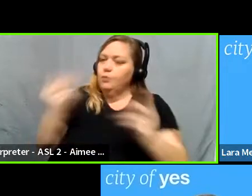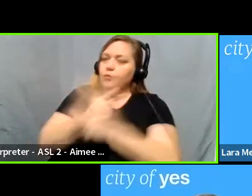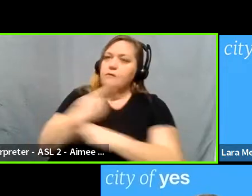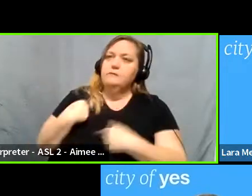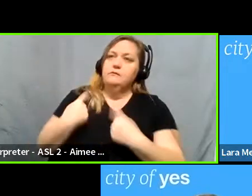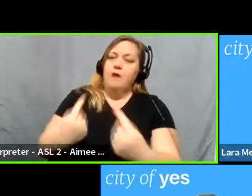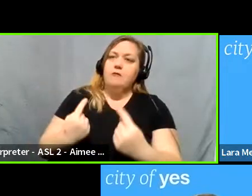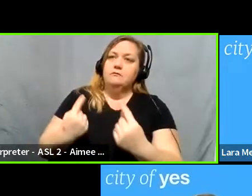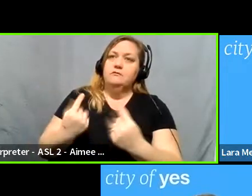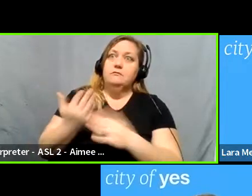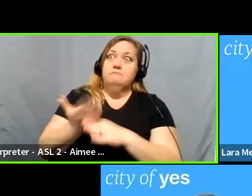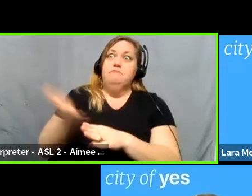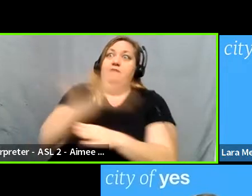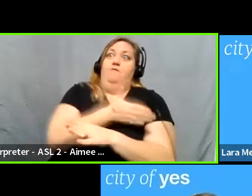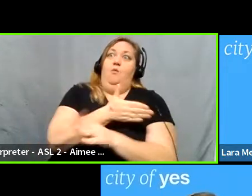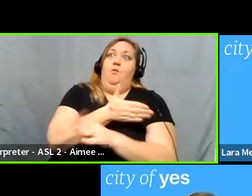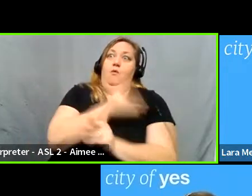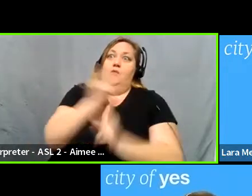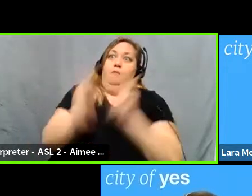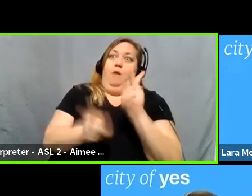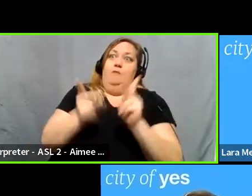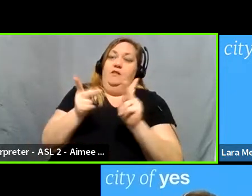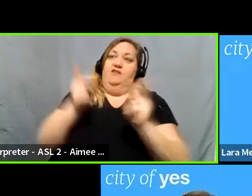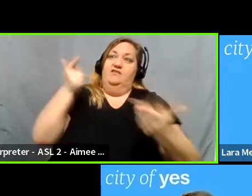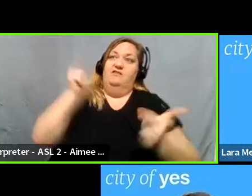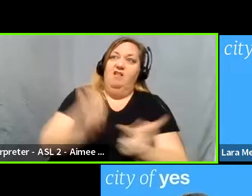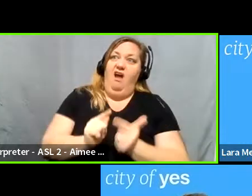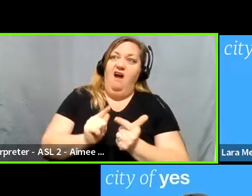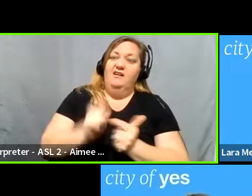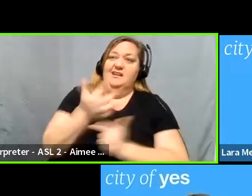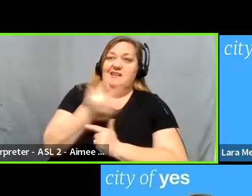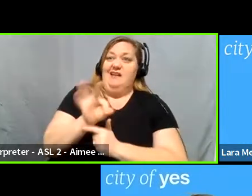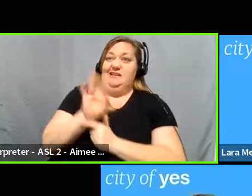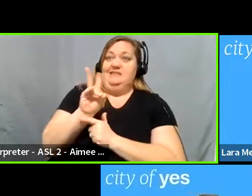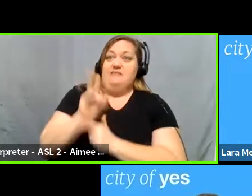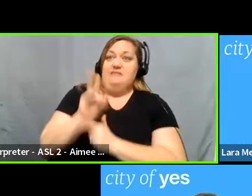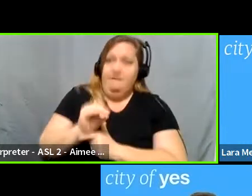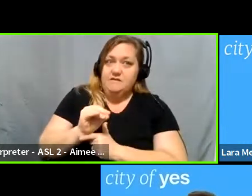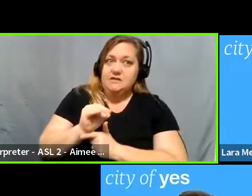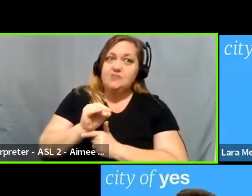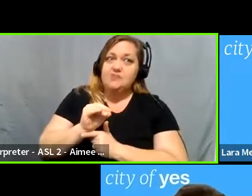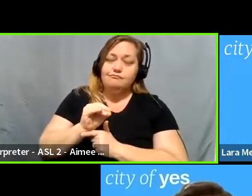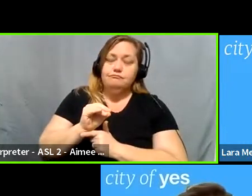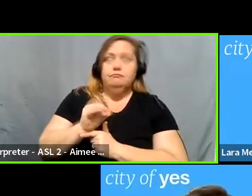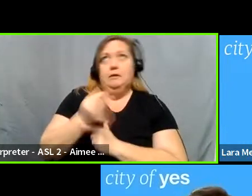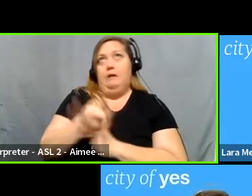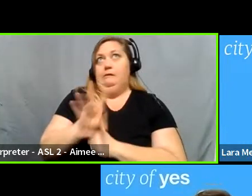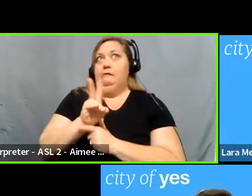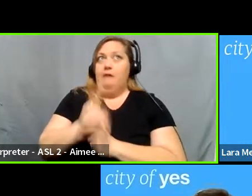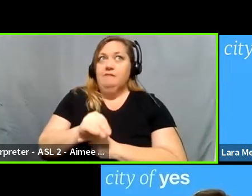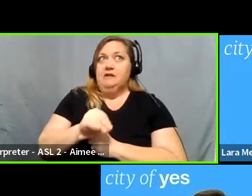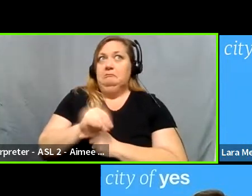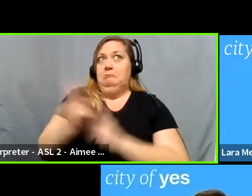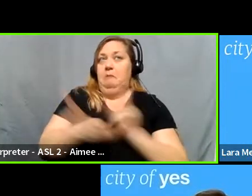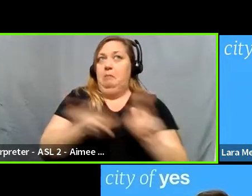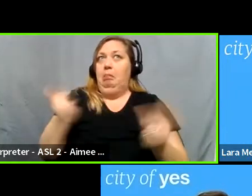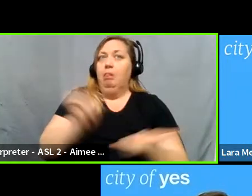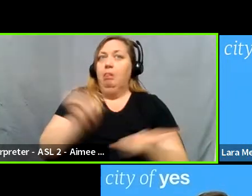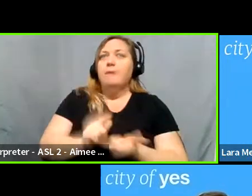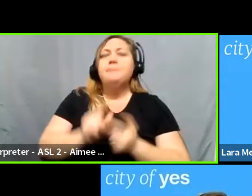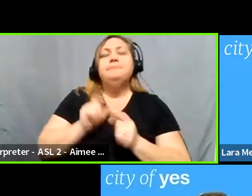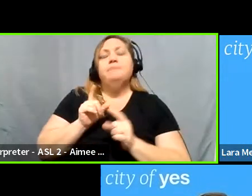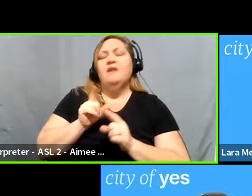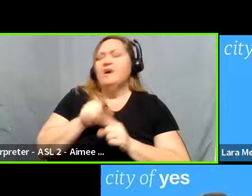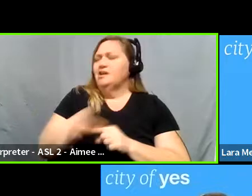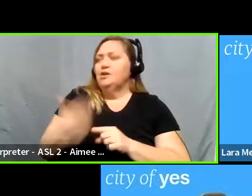sometime before the population decline in 1970, uh, in the 1970s. And, uh,